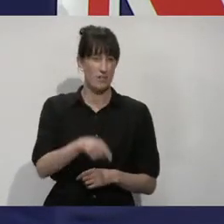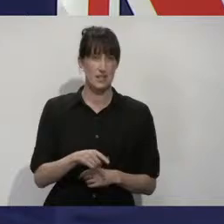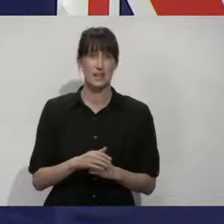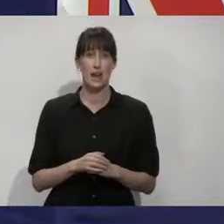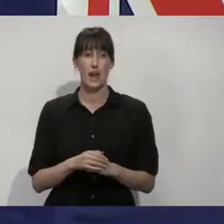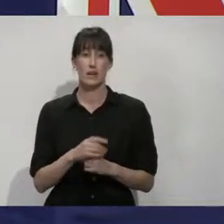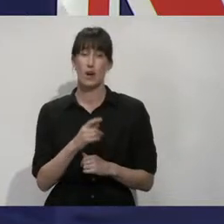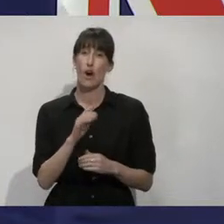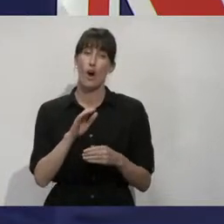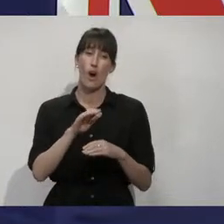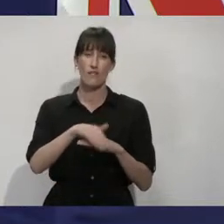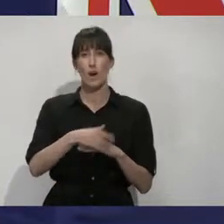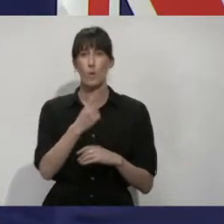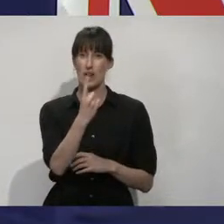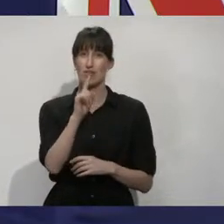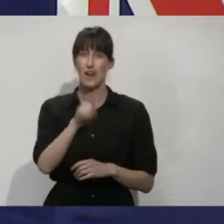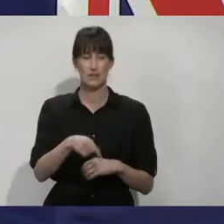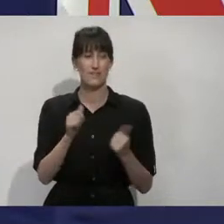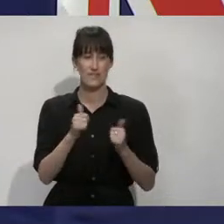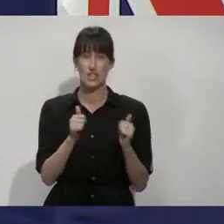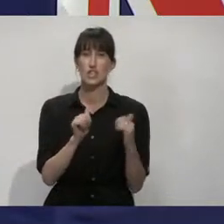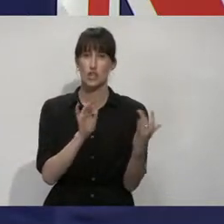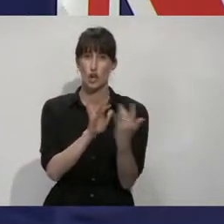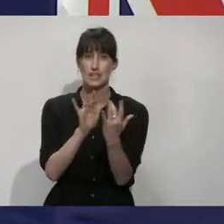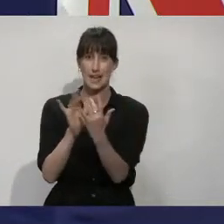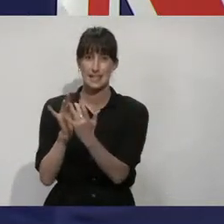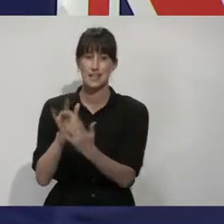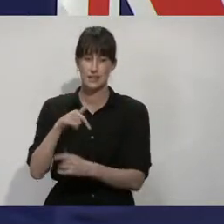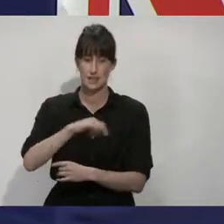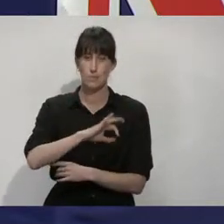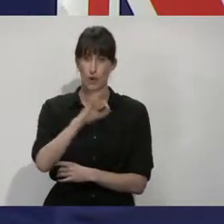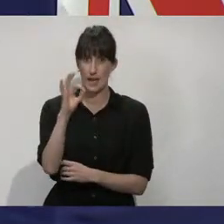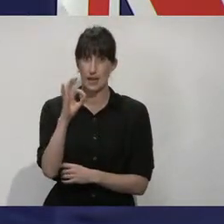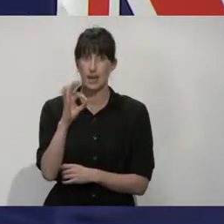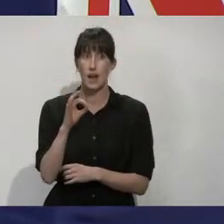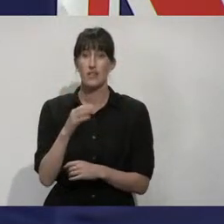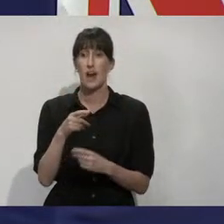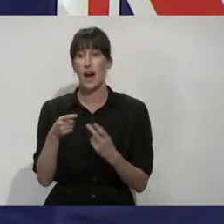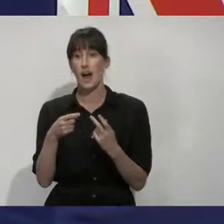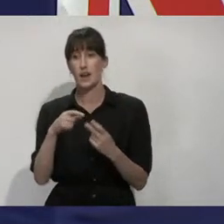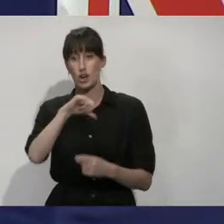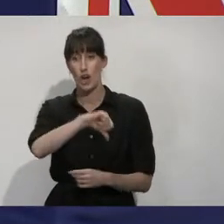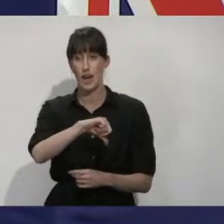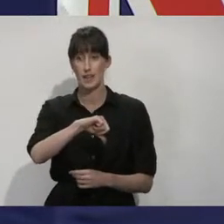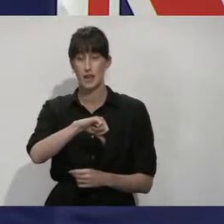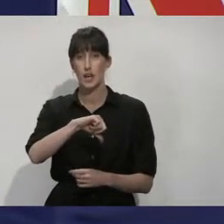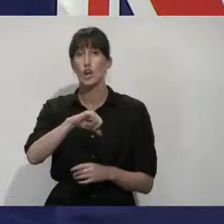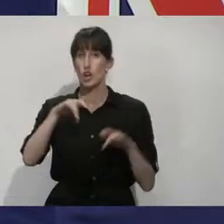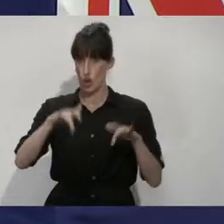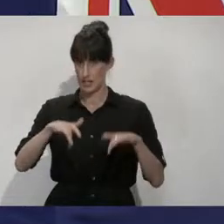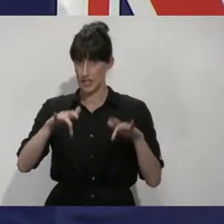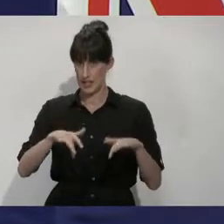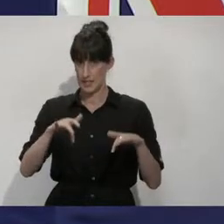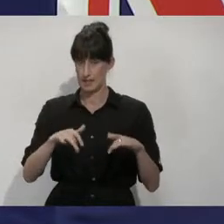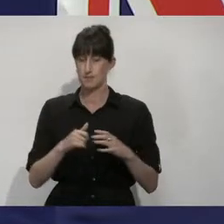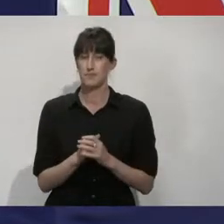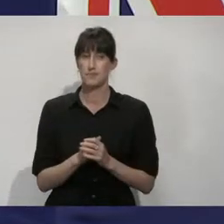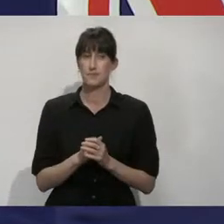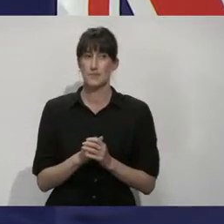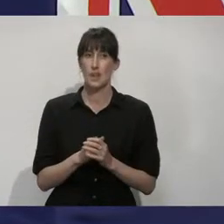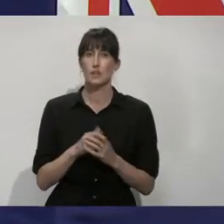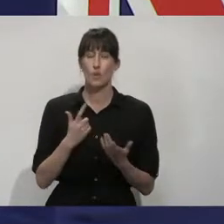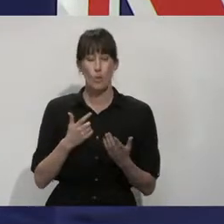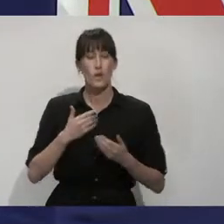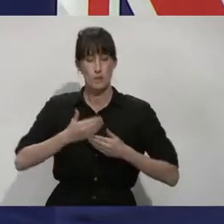1,921 of those had been contacted as at 10 a.m. this morning. The rest are in progress. And we're in the process